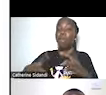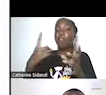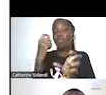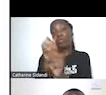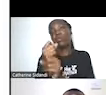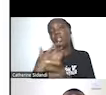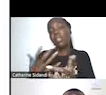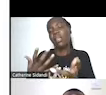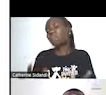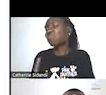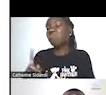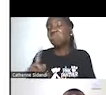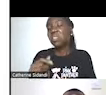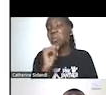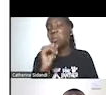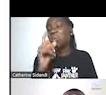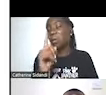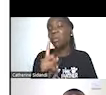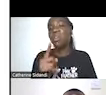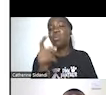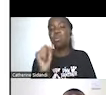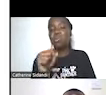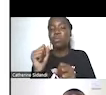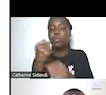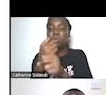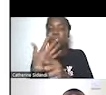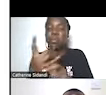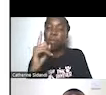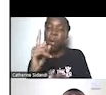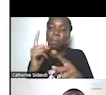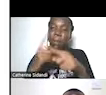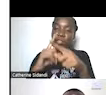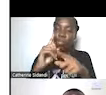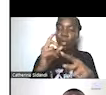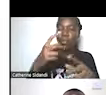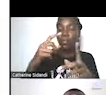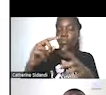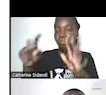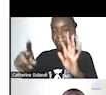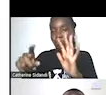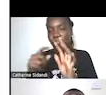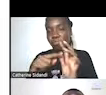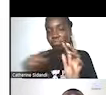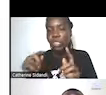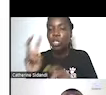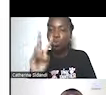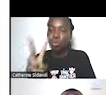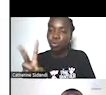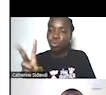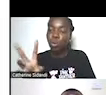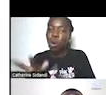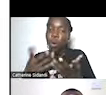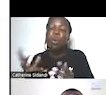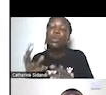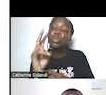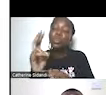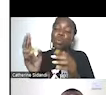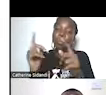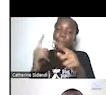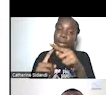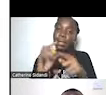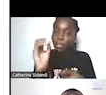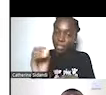way. You can do 1 + 1 is equals to 1 + 1 is equals to 2, or there is 2 + 0, which